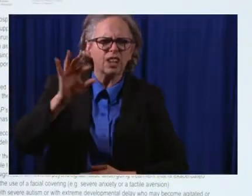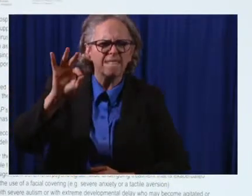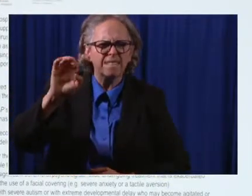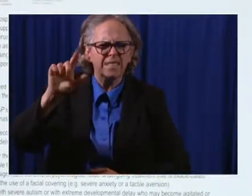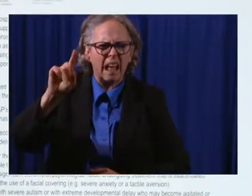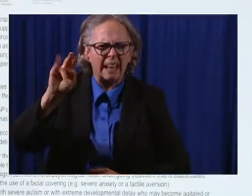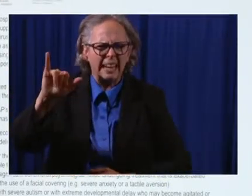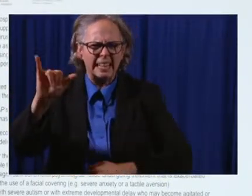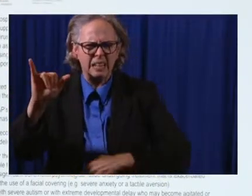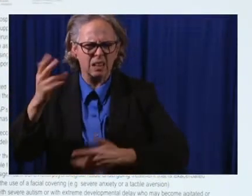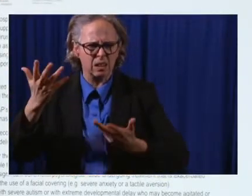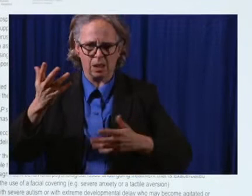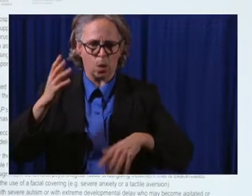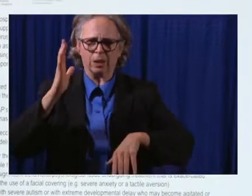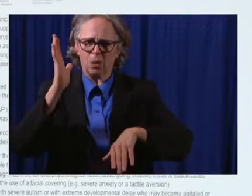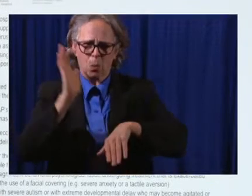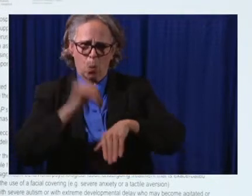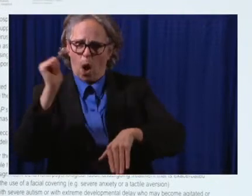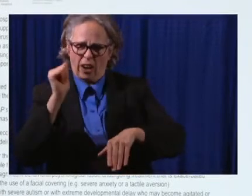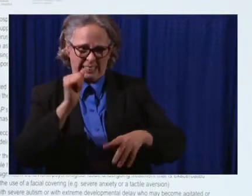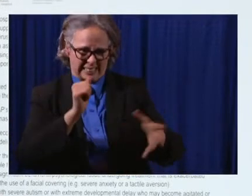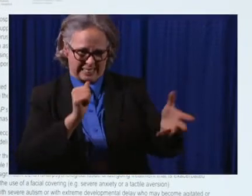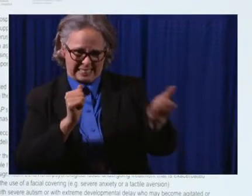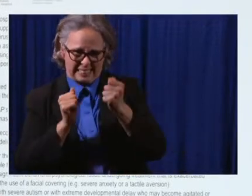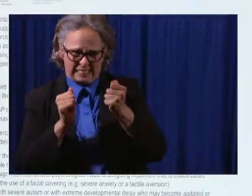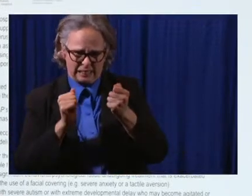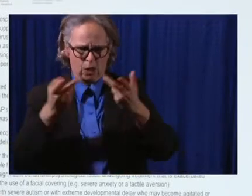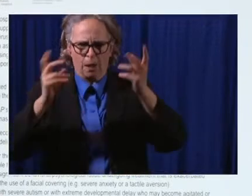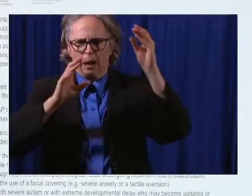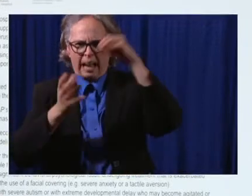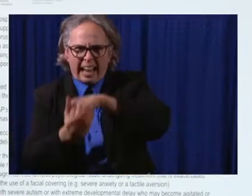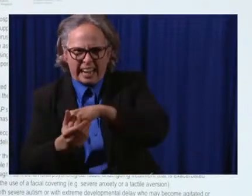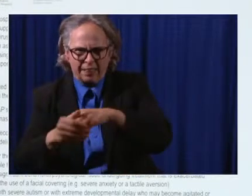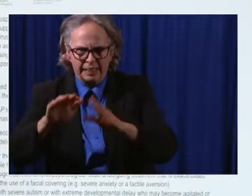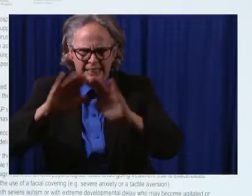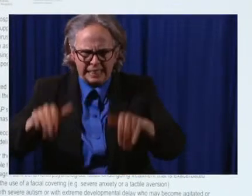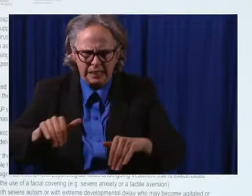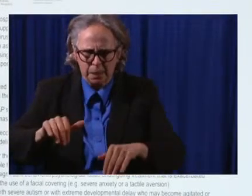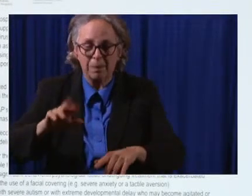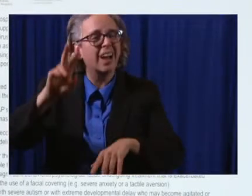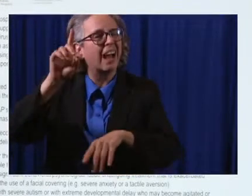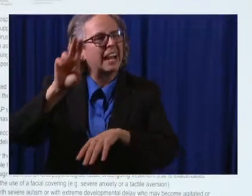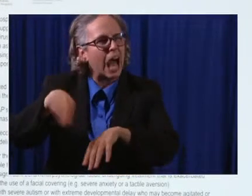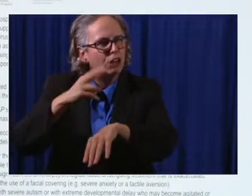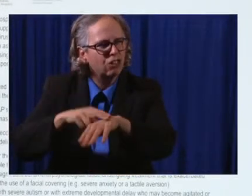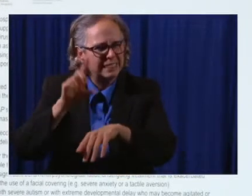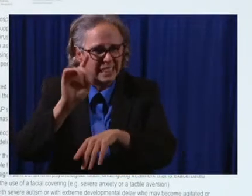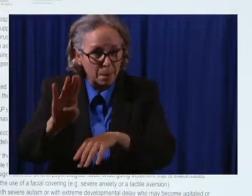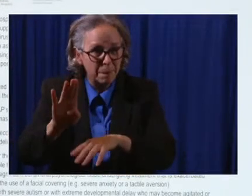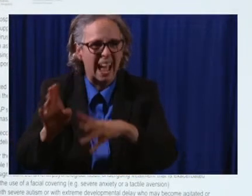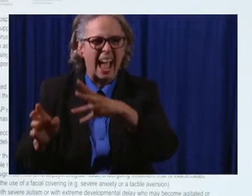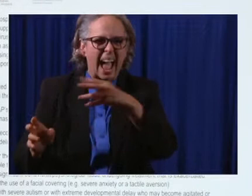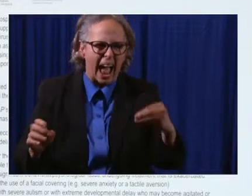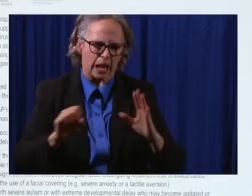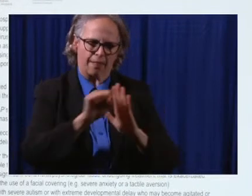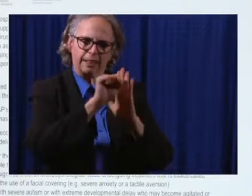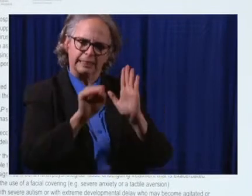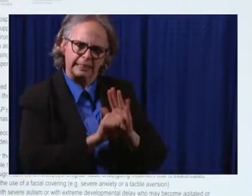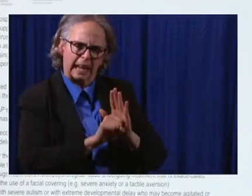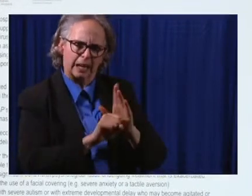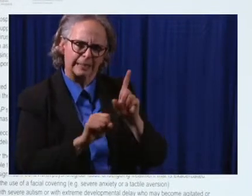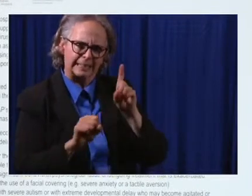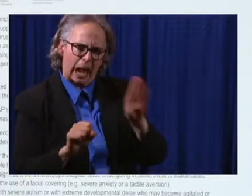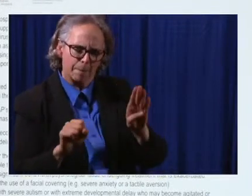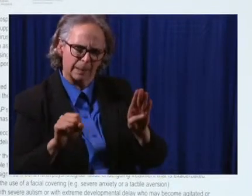warrant goes into the national database as well as the state database. In October, we unveiled Strong